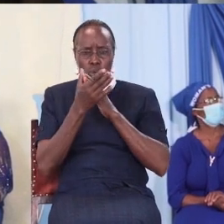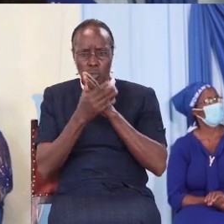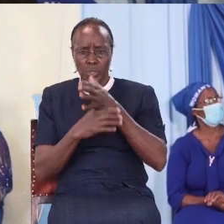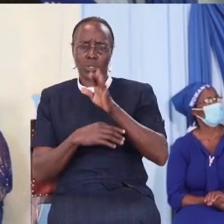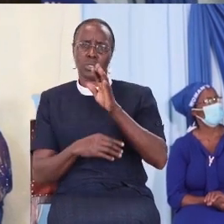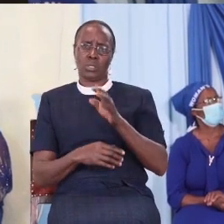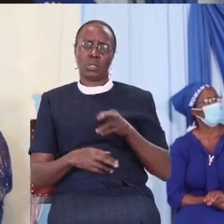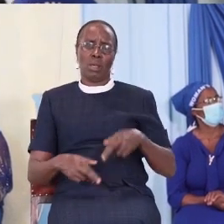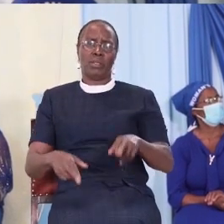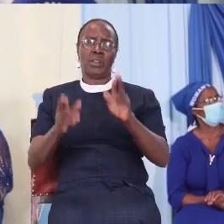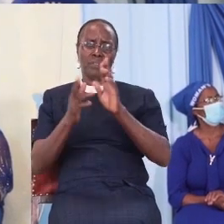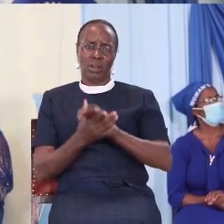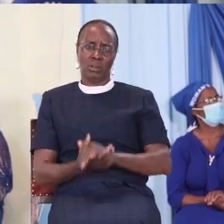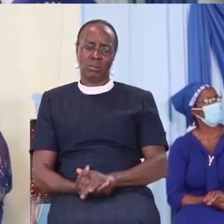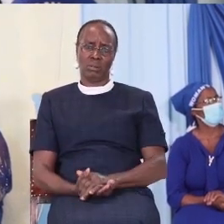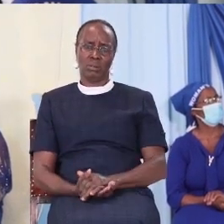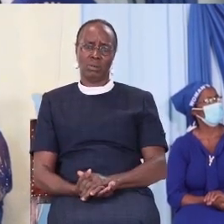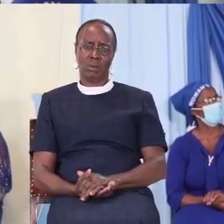to take us to the next level.